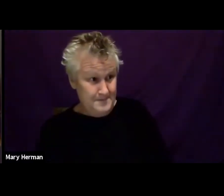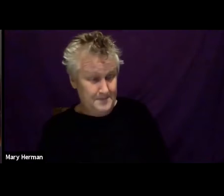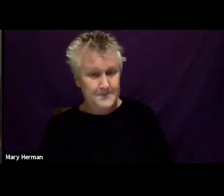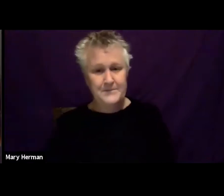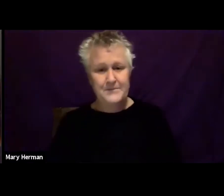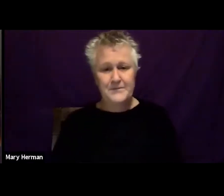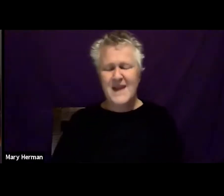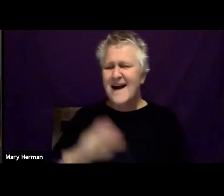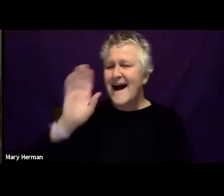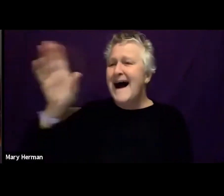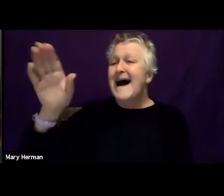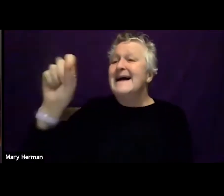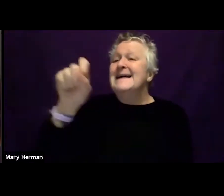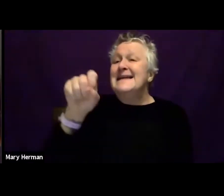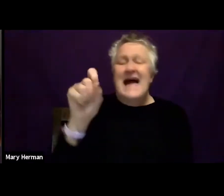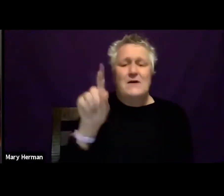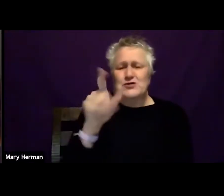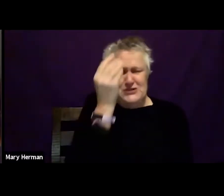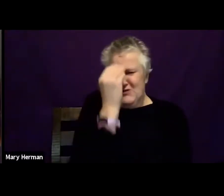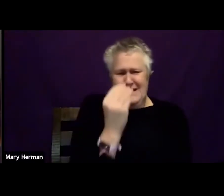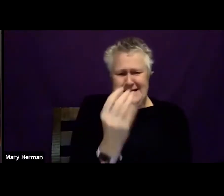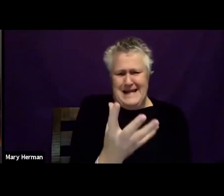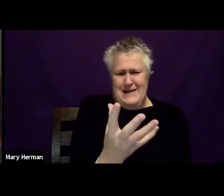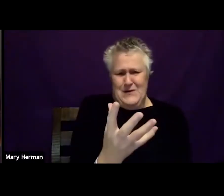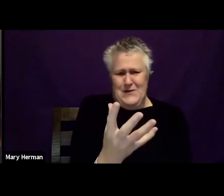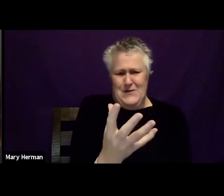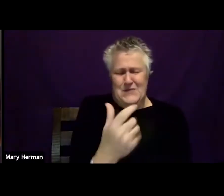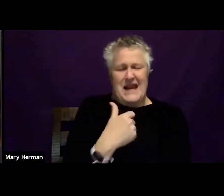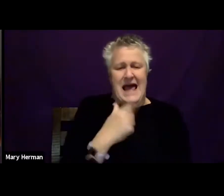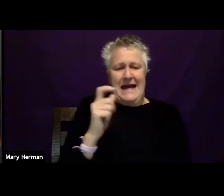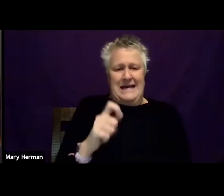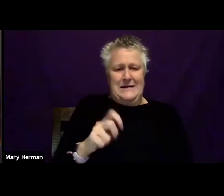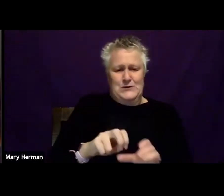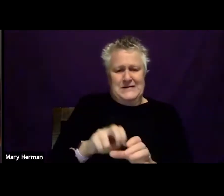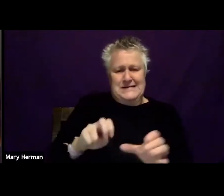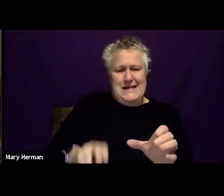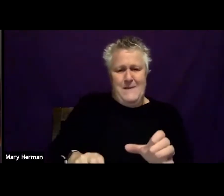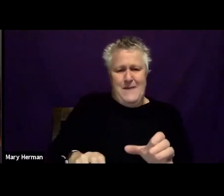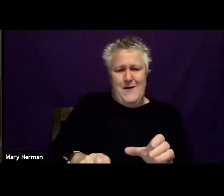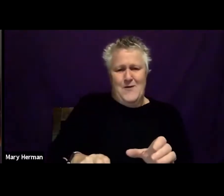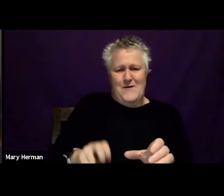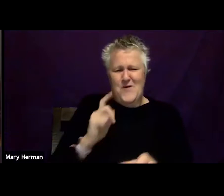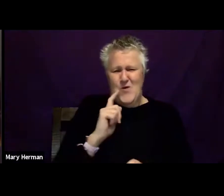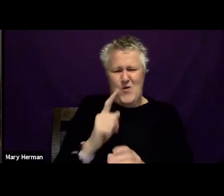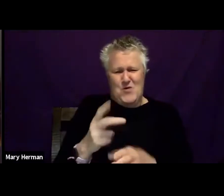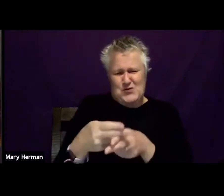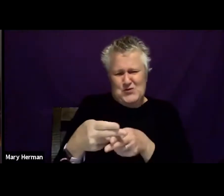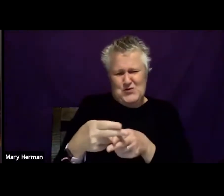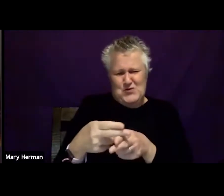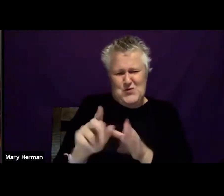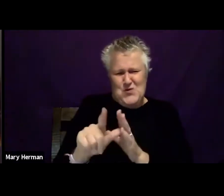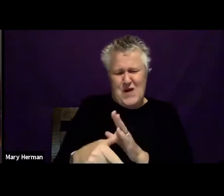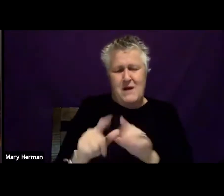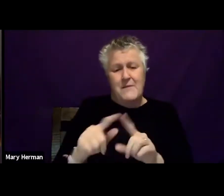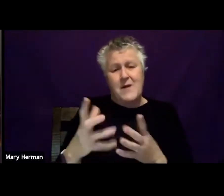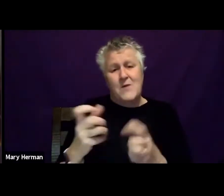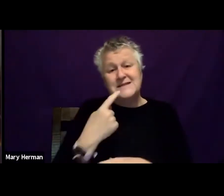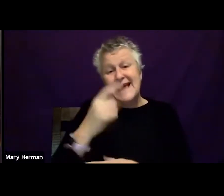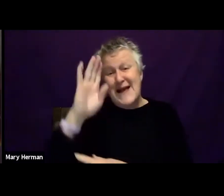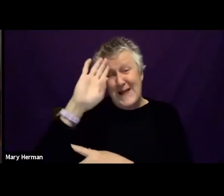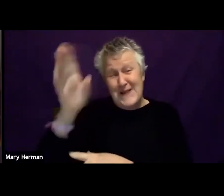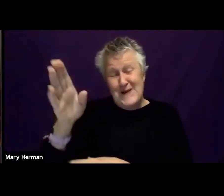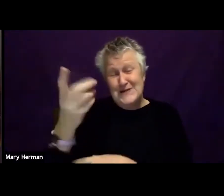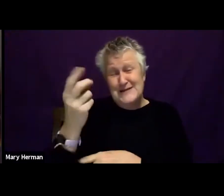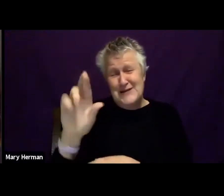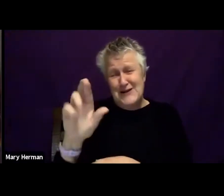Hi, I was actually just going to tell you that I need to step out for a bit, but I wanted to say hello to Dr.